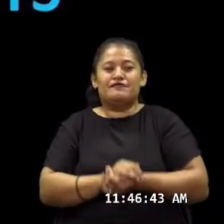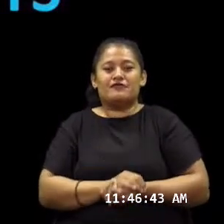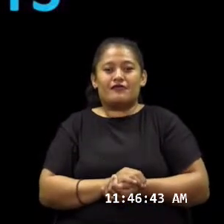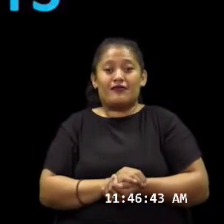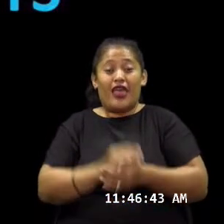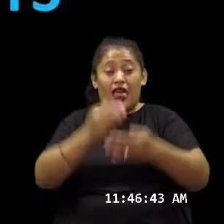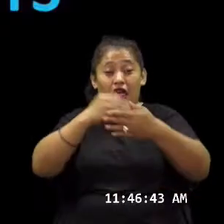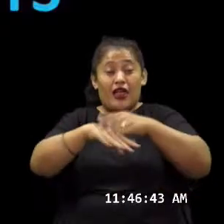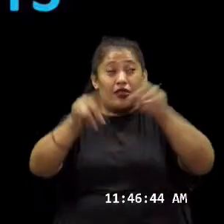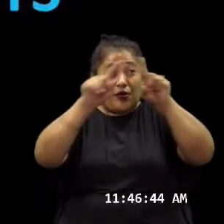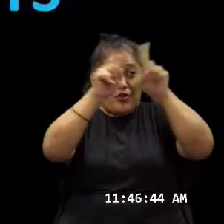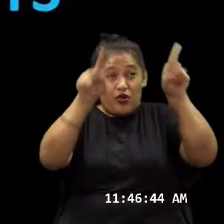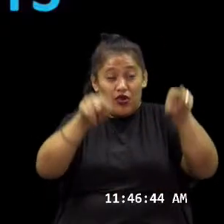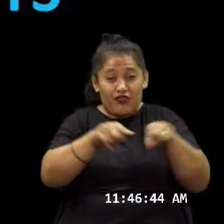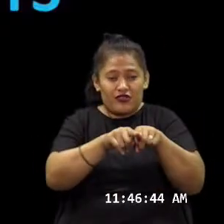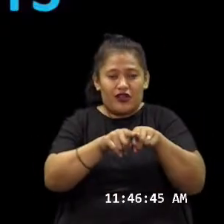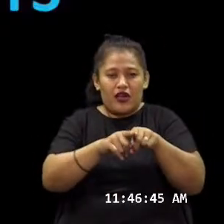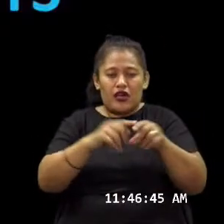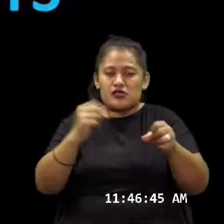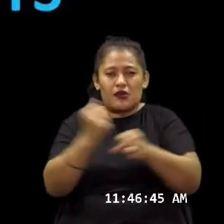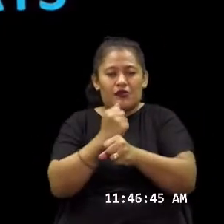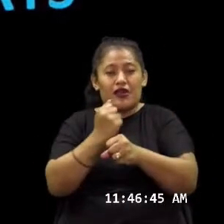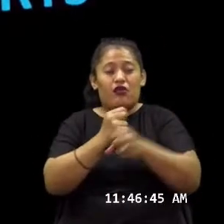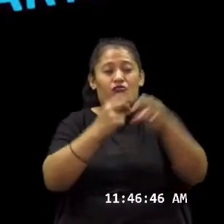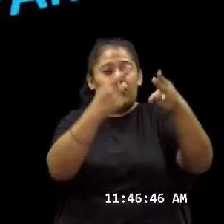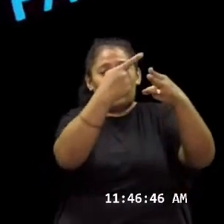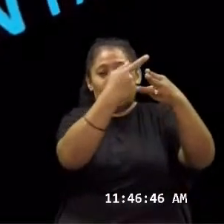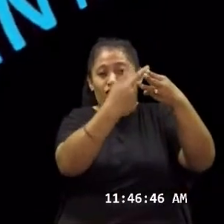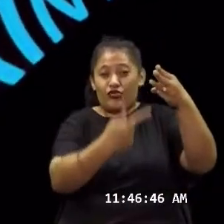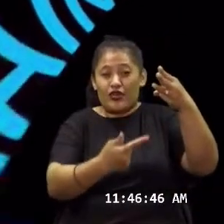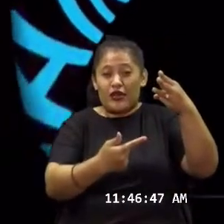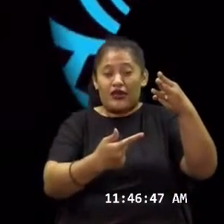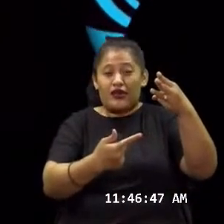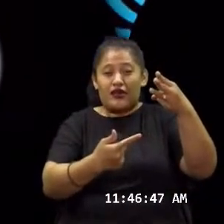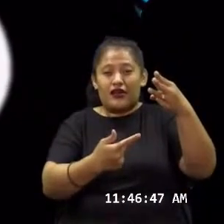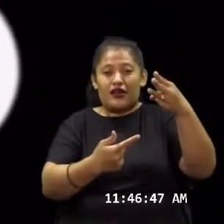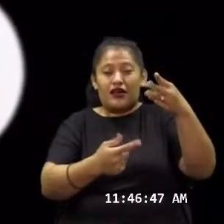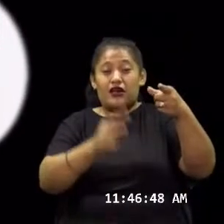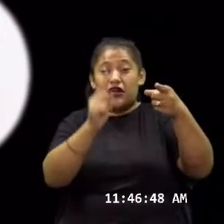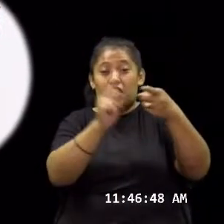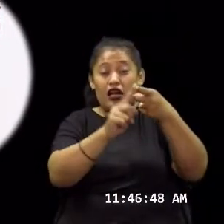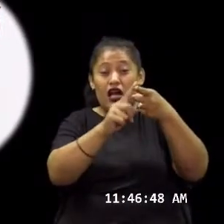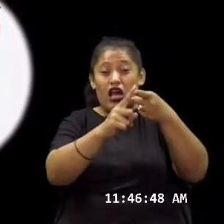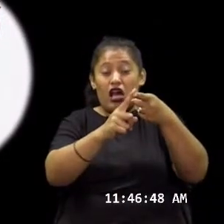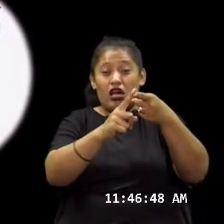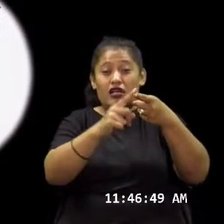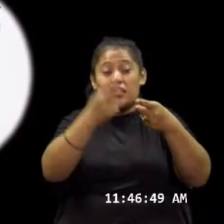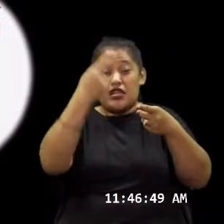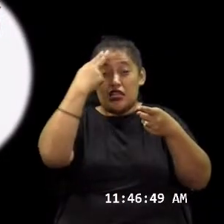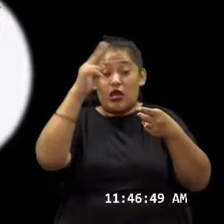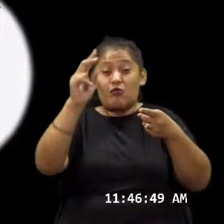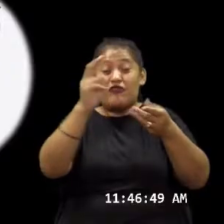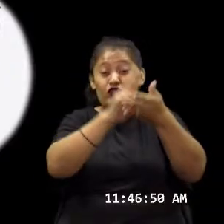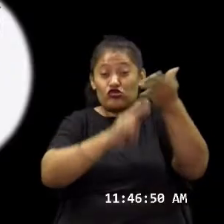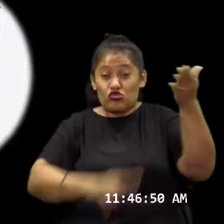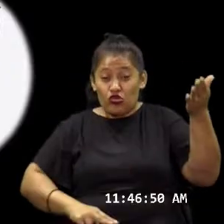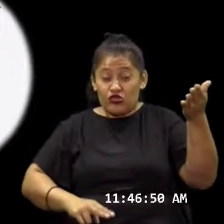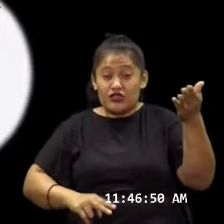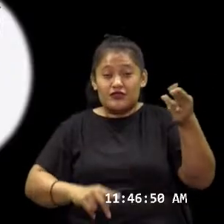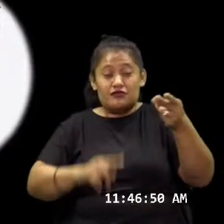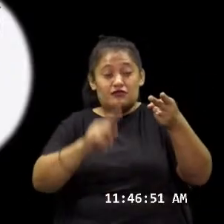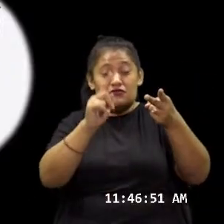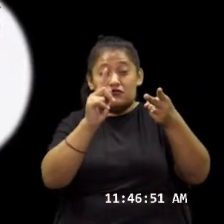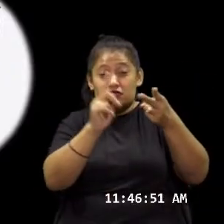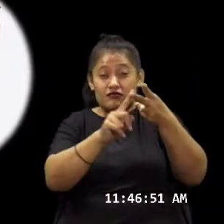In a paragraph, it is made up of three main parts. A topic sentence, think about the